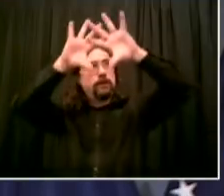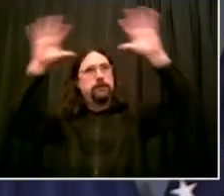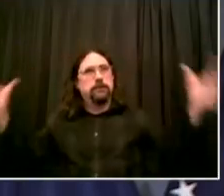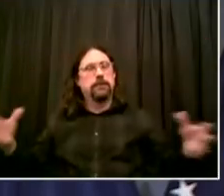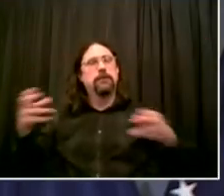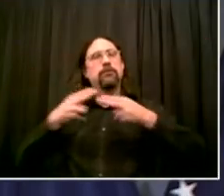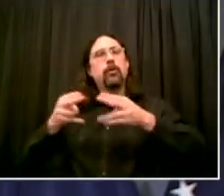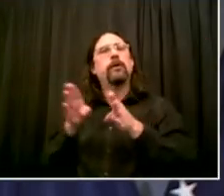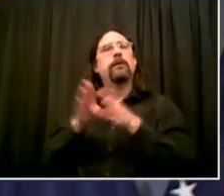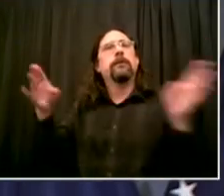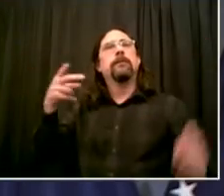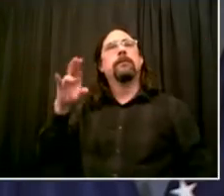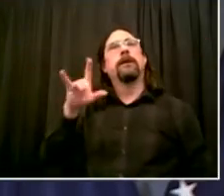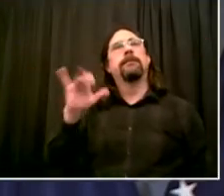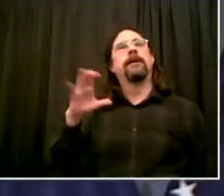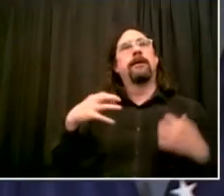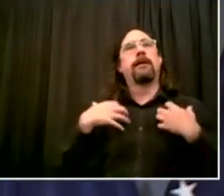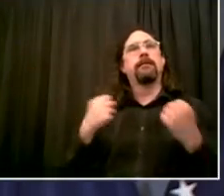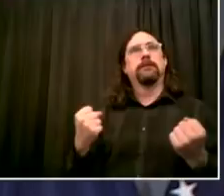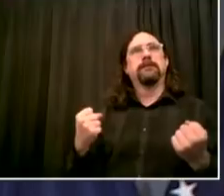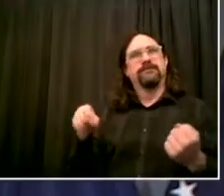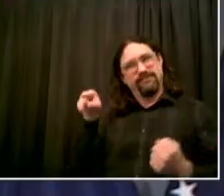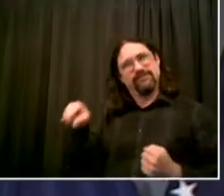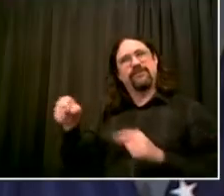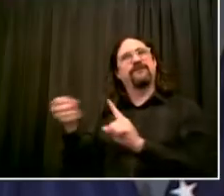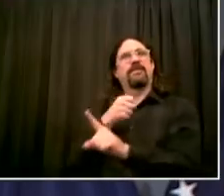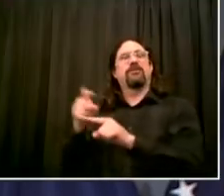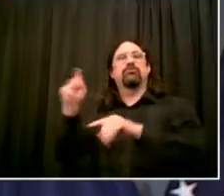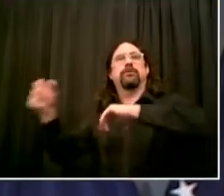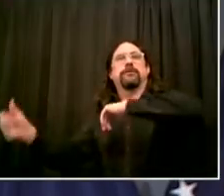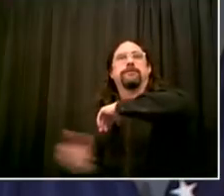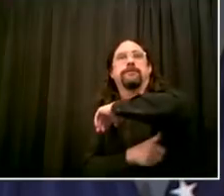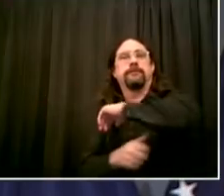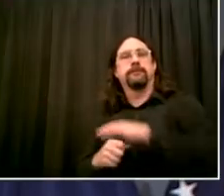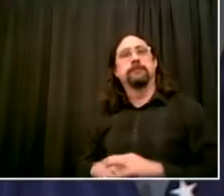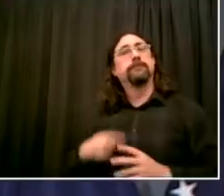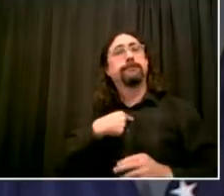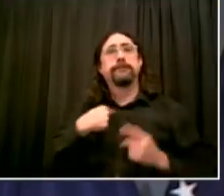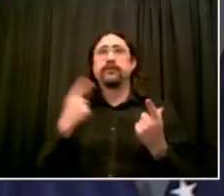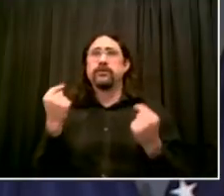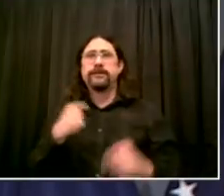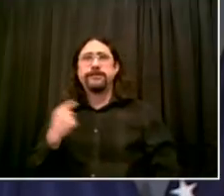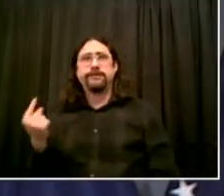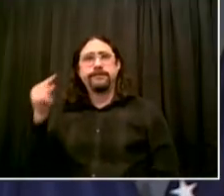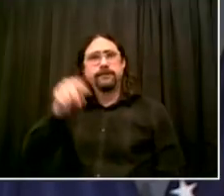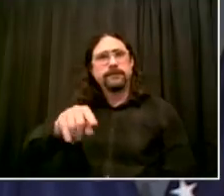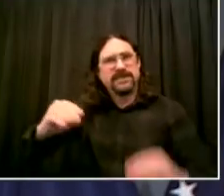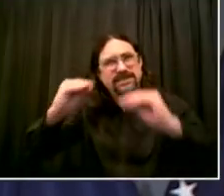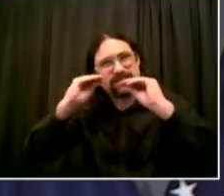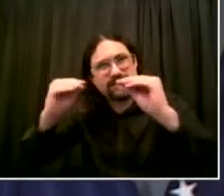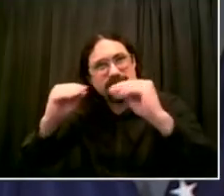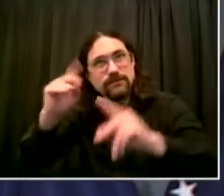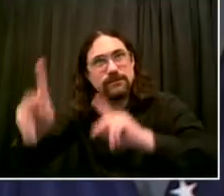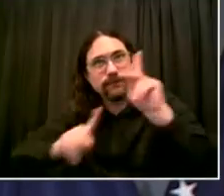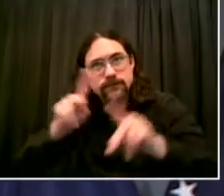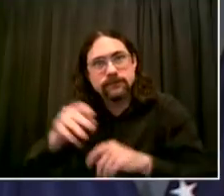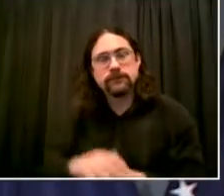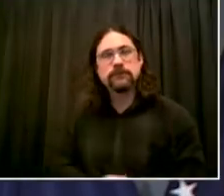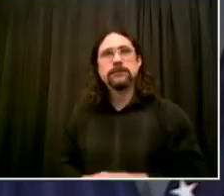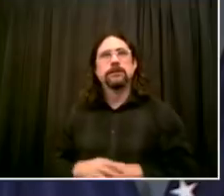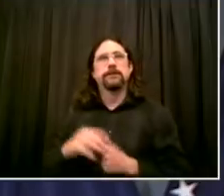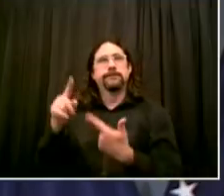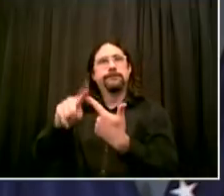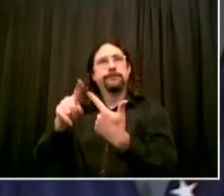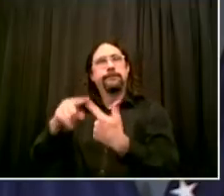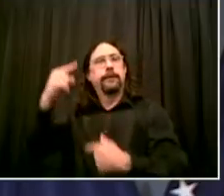we go into the centers where young people hang out, and we go to the hot spots and where they are. We go everywhere where there's a potential